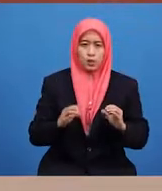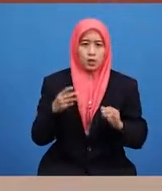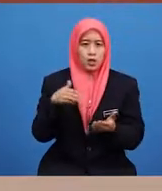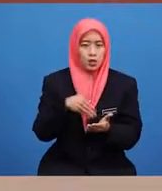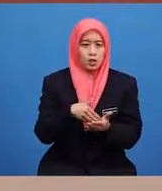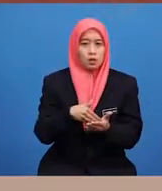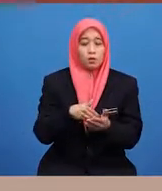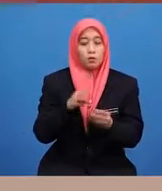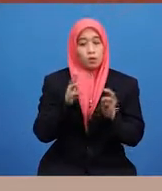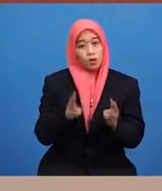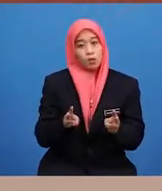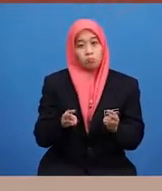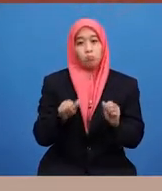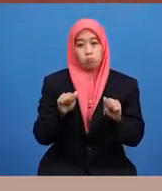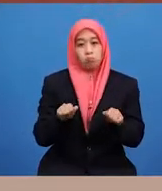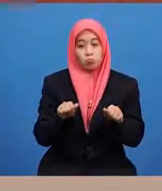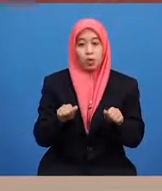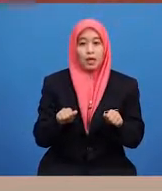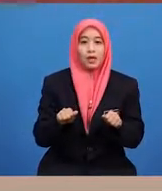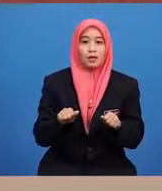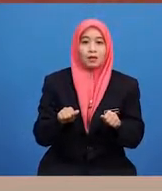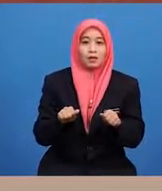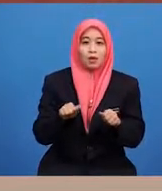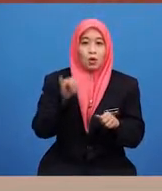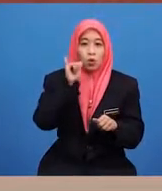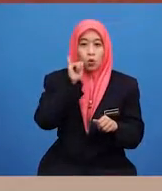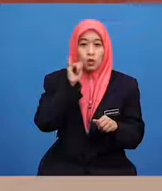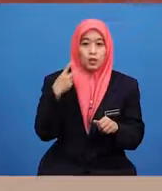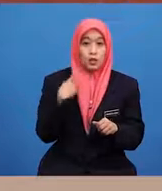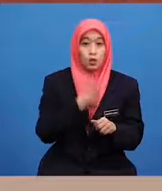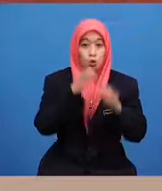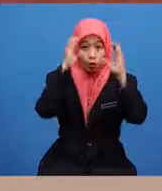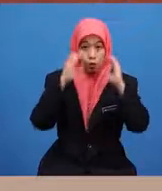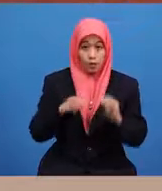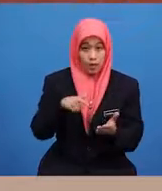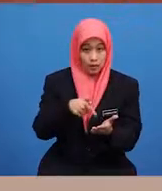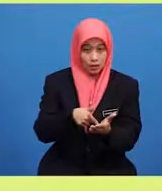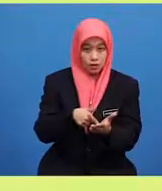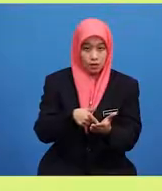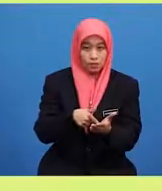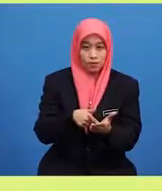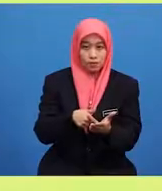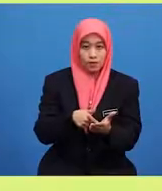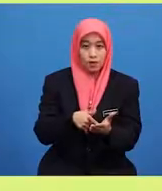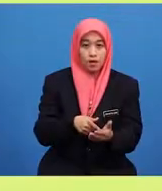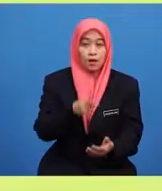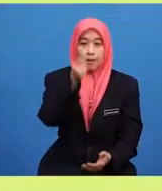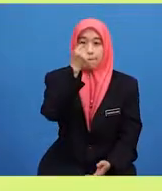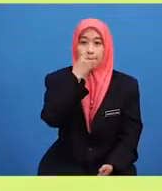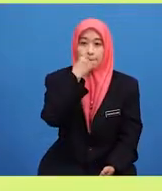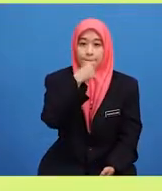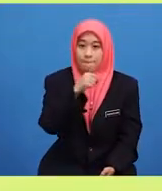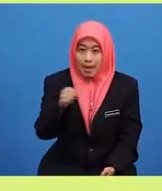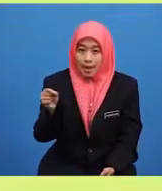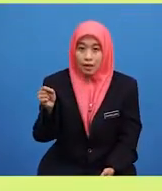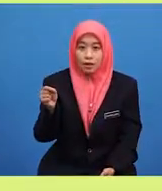sure, Yolo. For you, we can try again. So, here we go again. Pen.